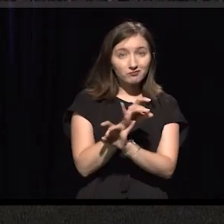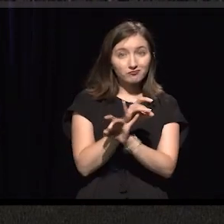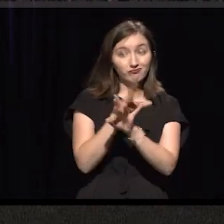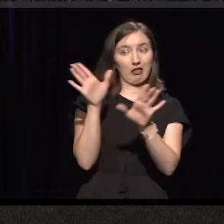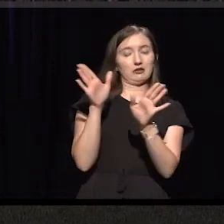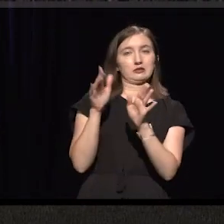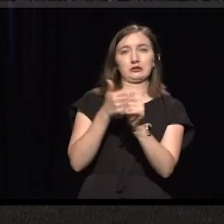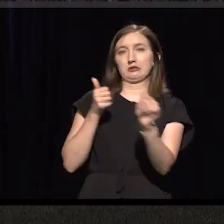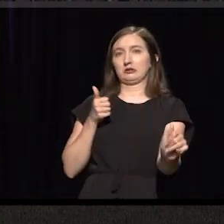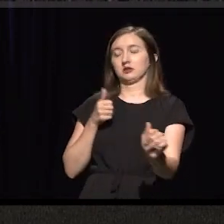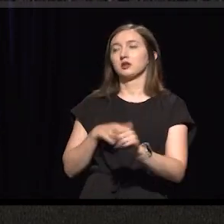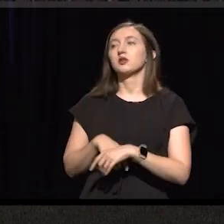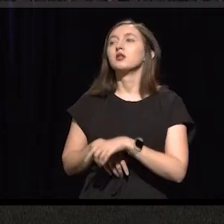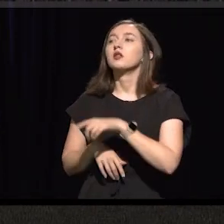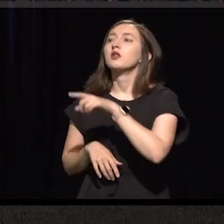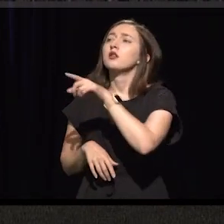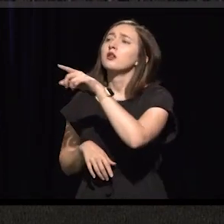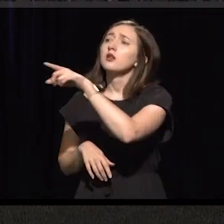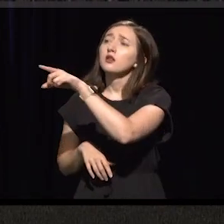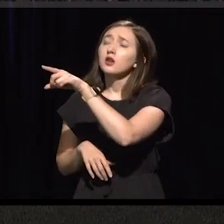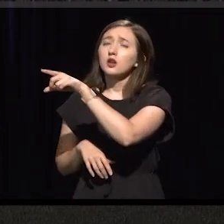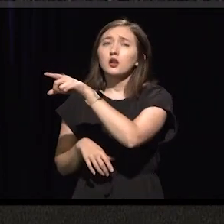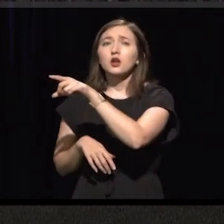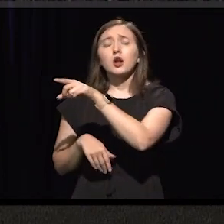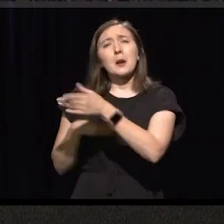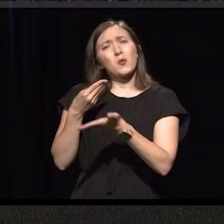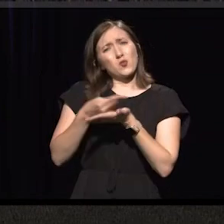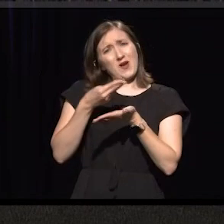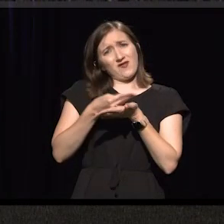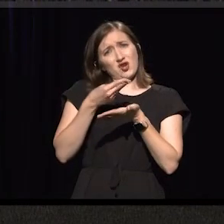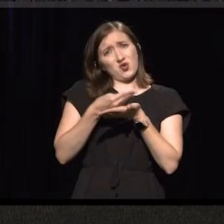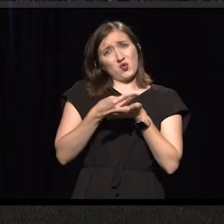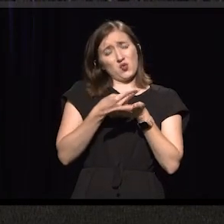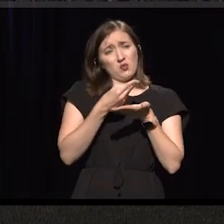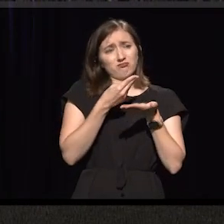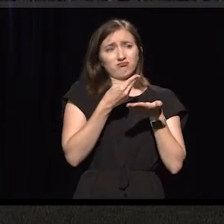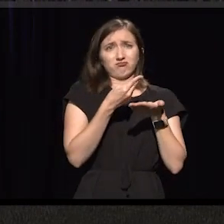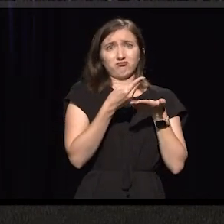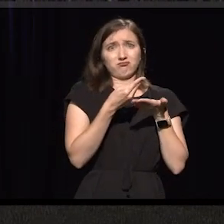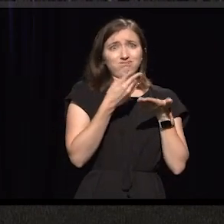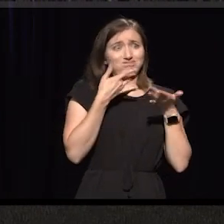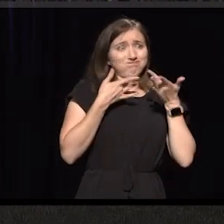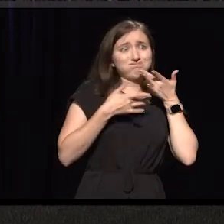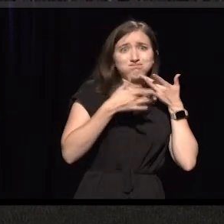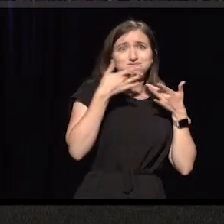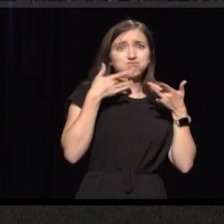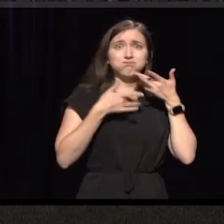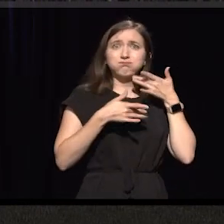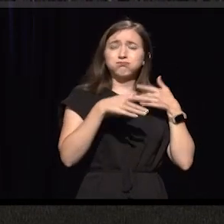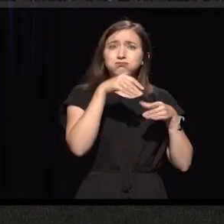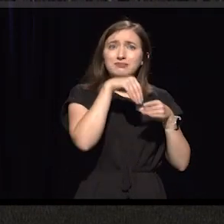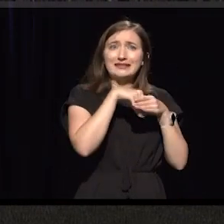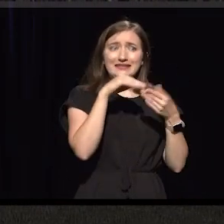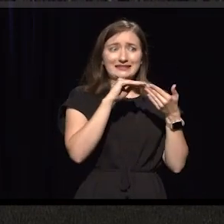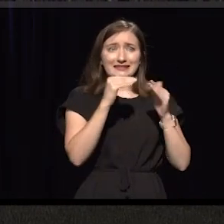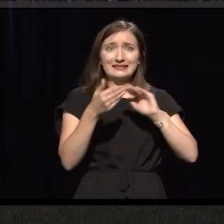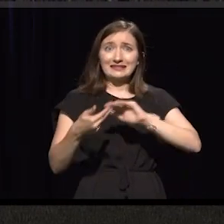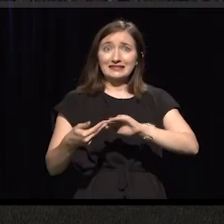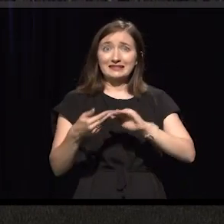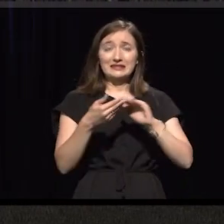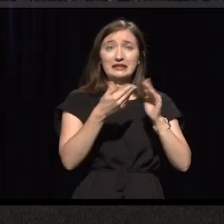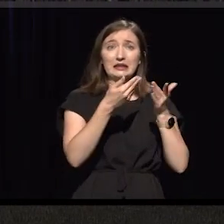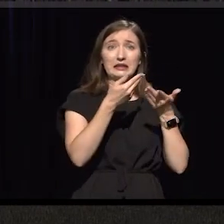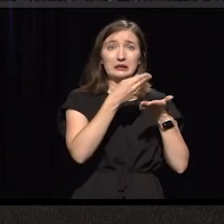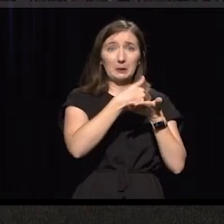Even though there is revenue shortfalls within the city budget, there's no proposed, in terms of employees, no layoffs, but furloughs for